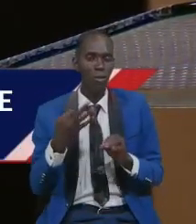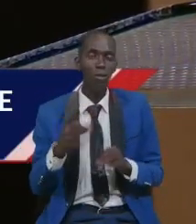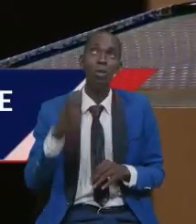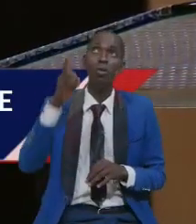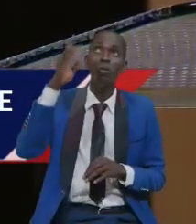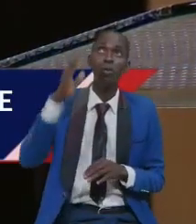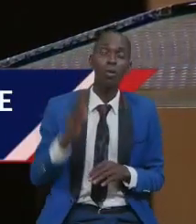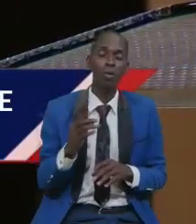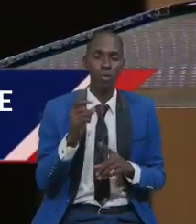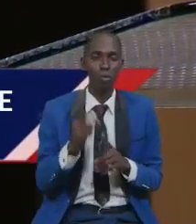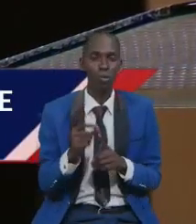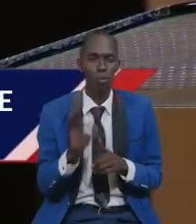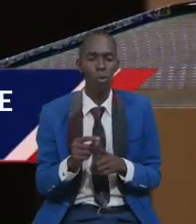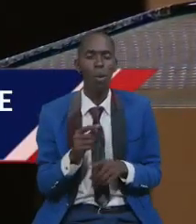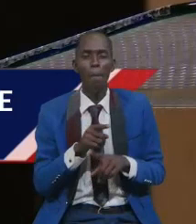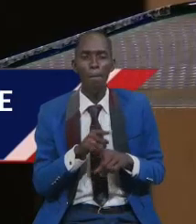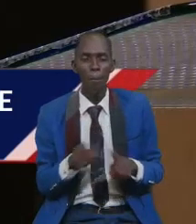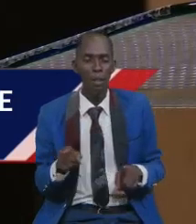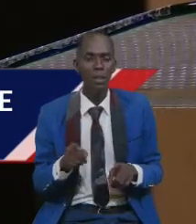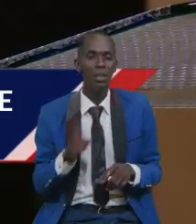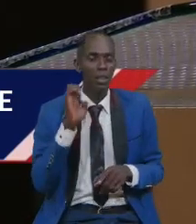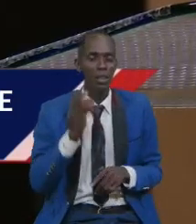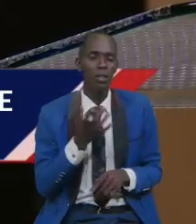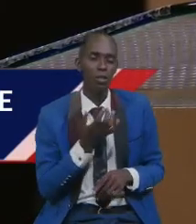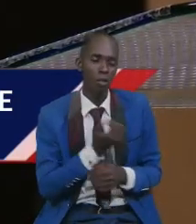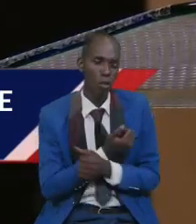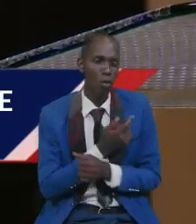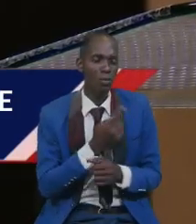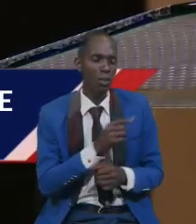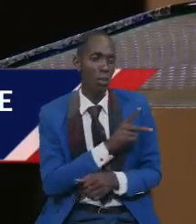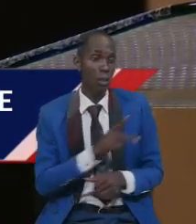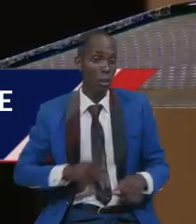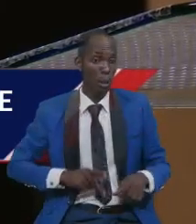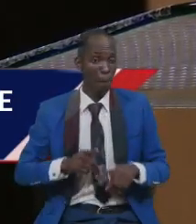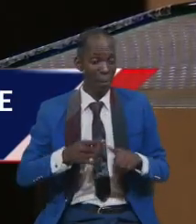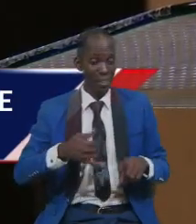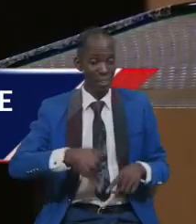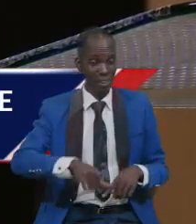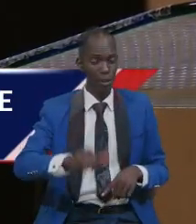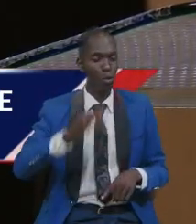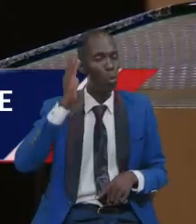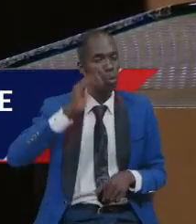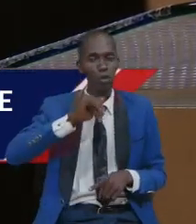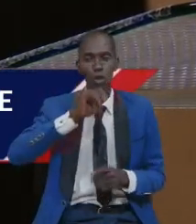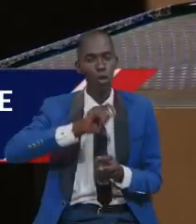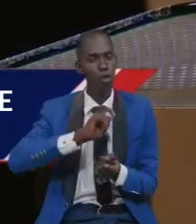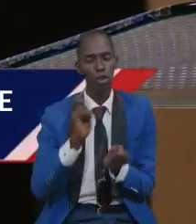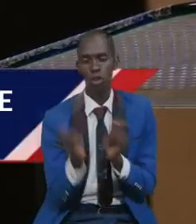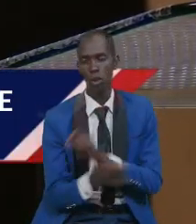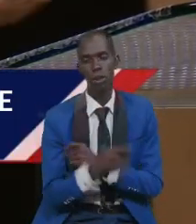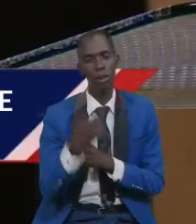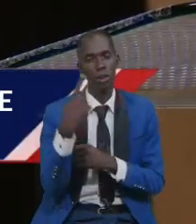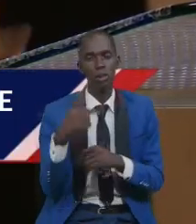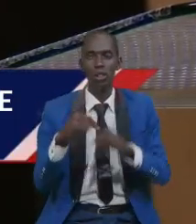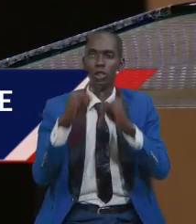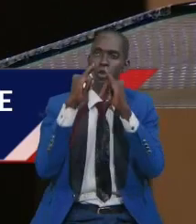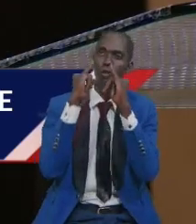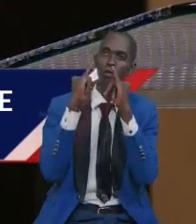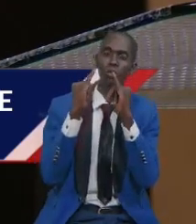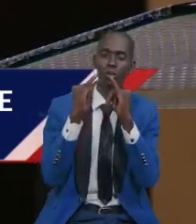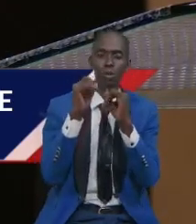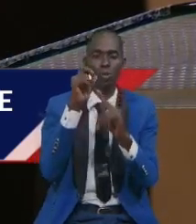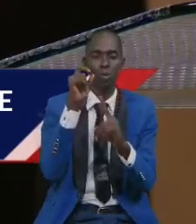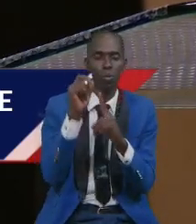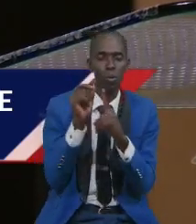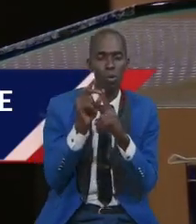will not change the interpretation of the dream, of the decree, of the doctrine, of the